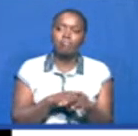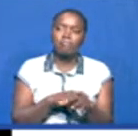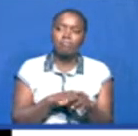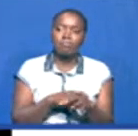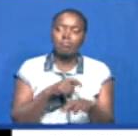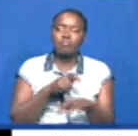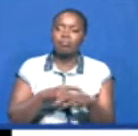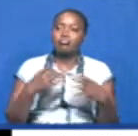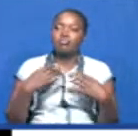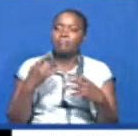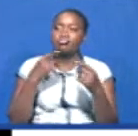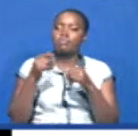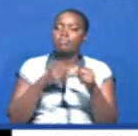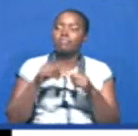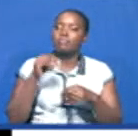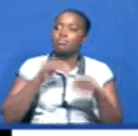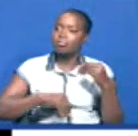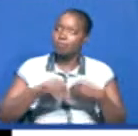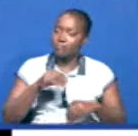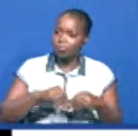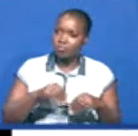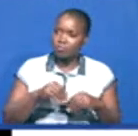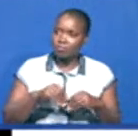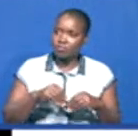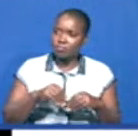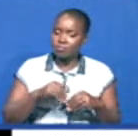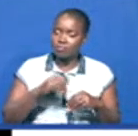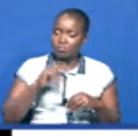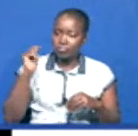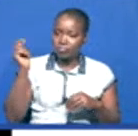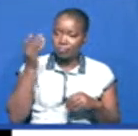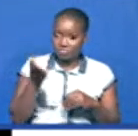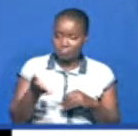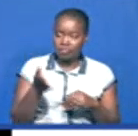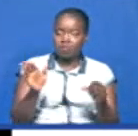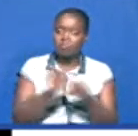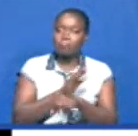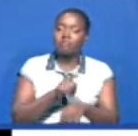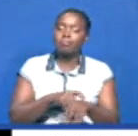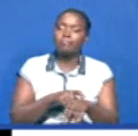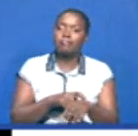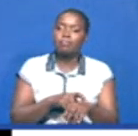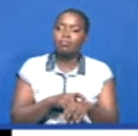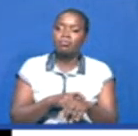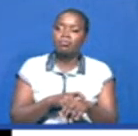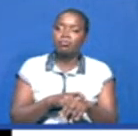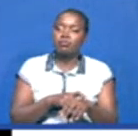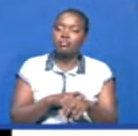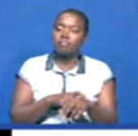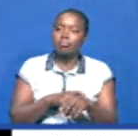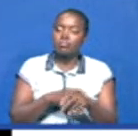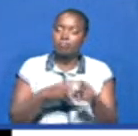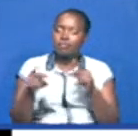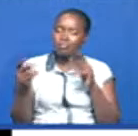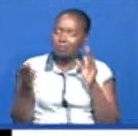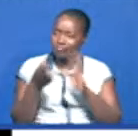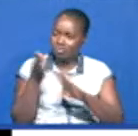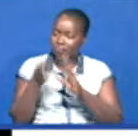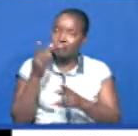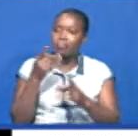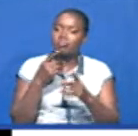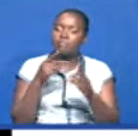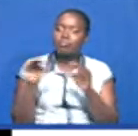people talk about corruption, and we have noticed in this country mostly, the fingers are very fast to move